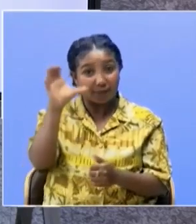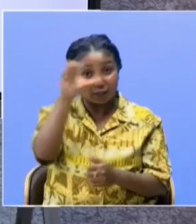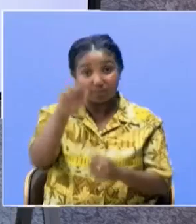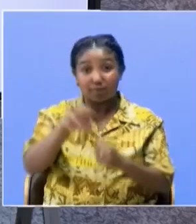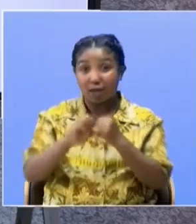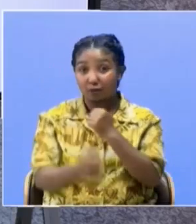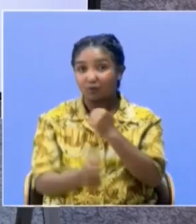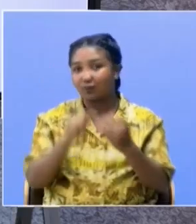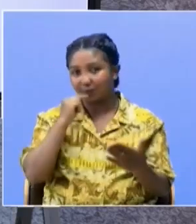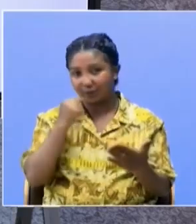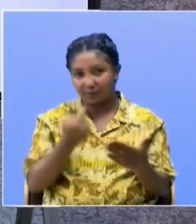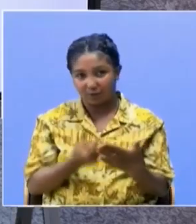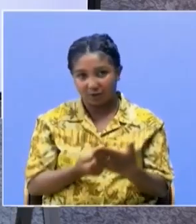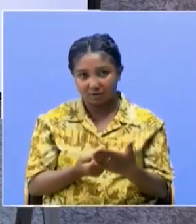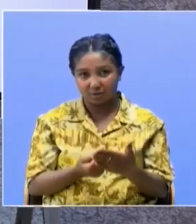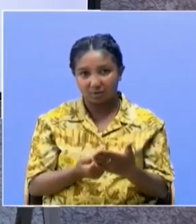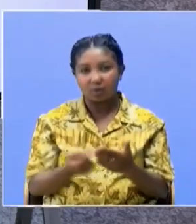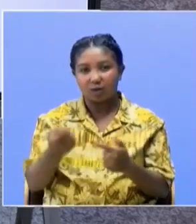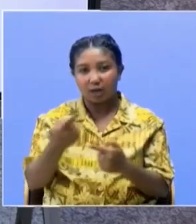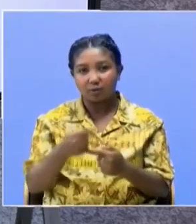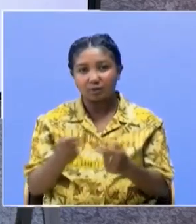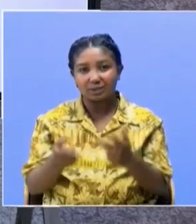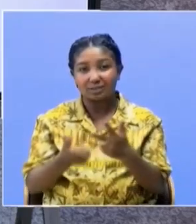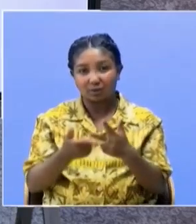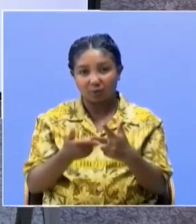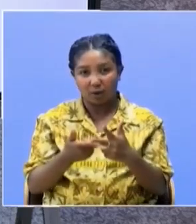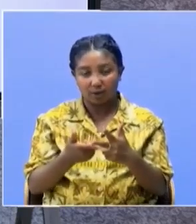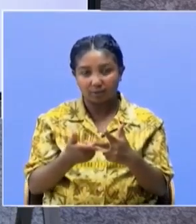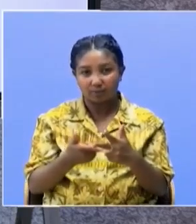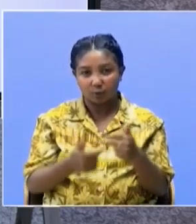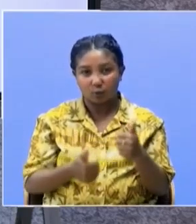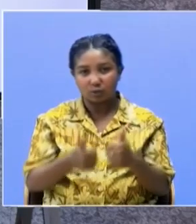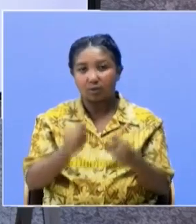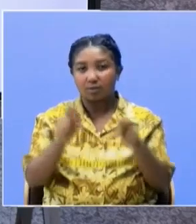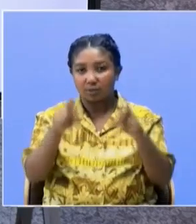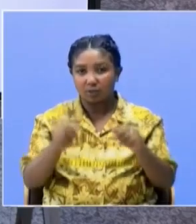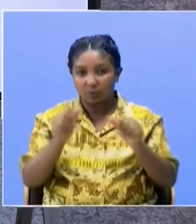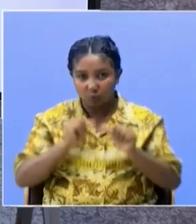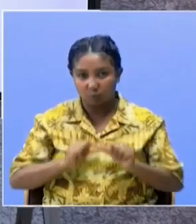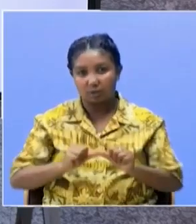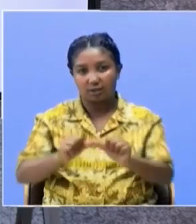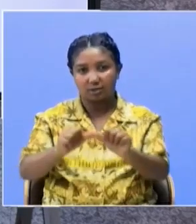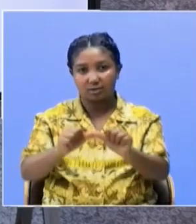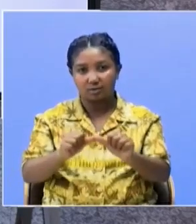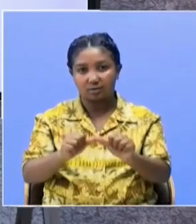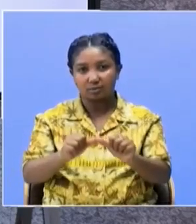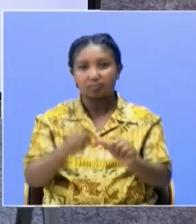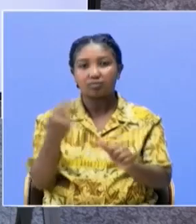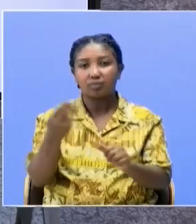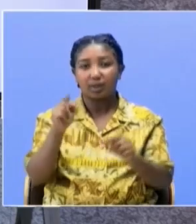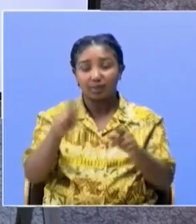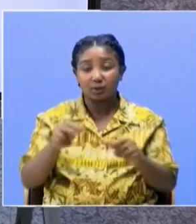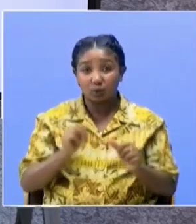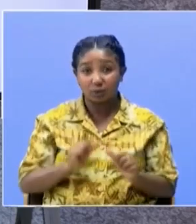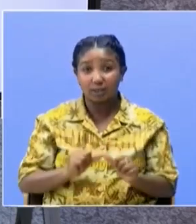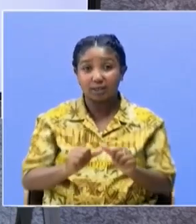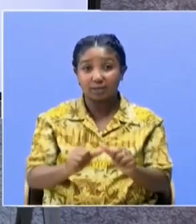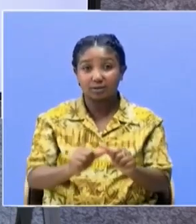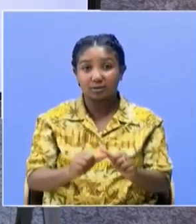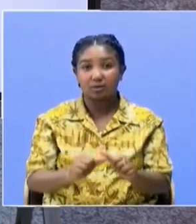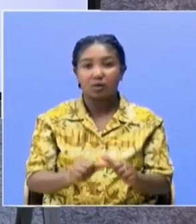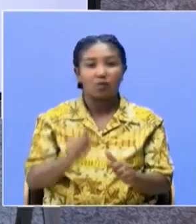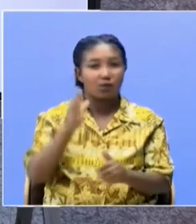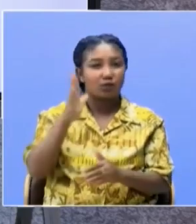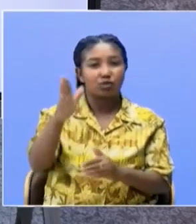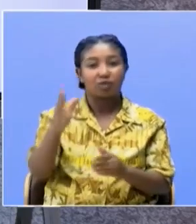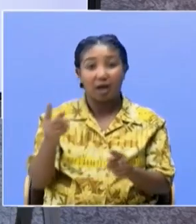on some facts. When it comes to the third one, which is the present continuous, when we use present continuous for a